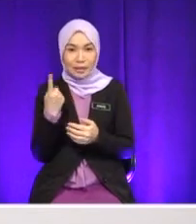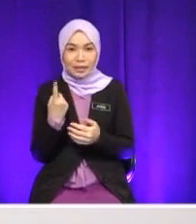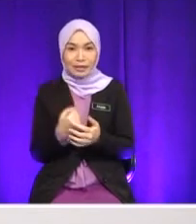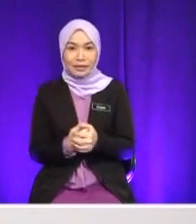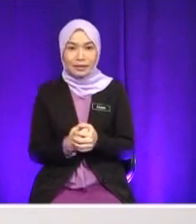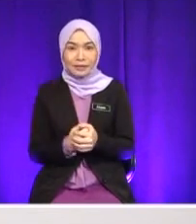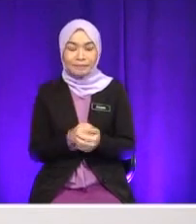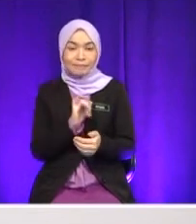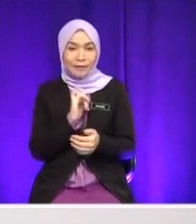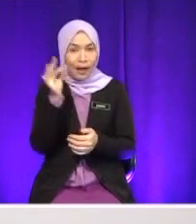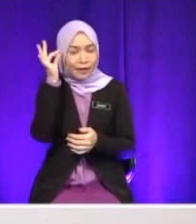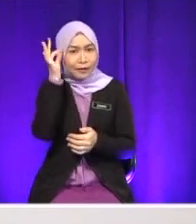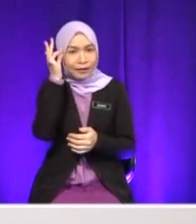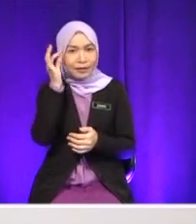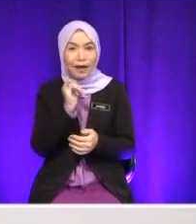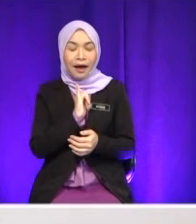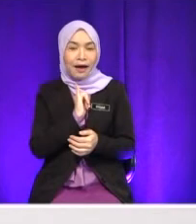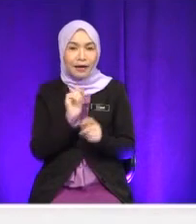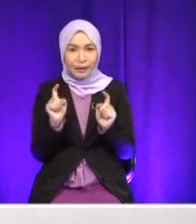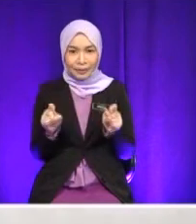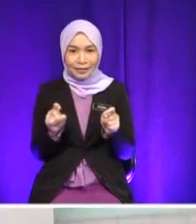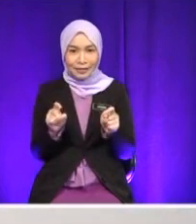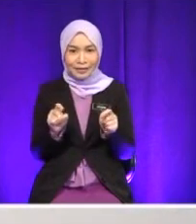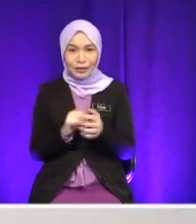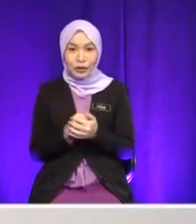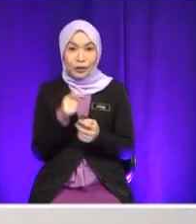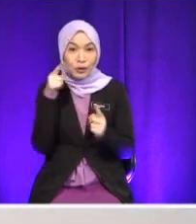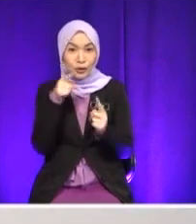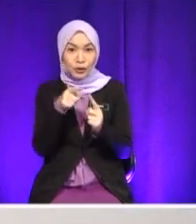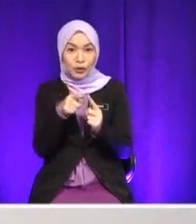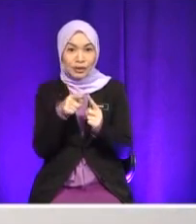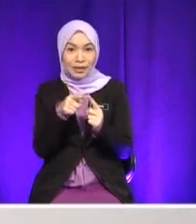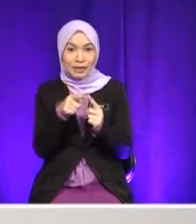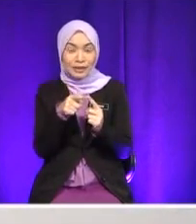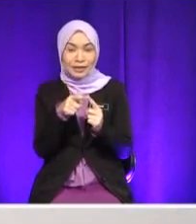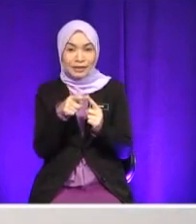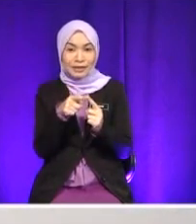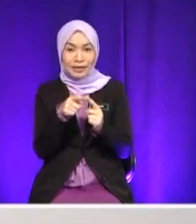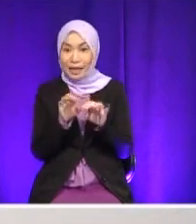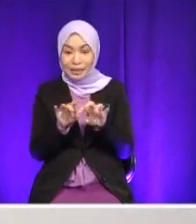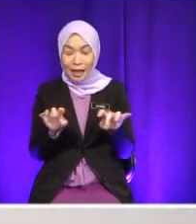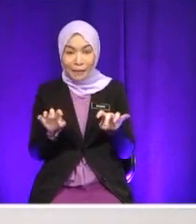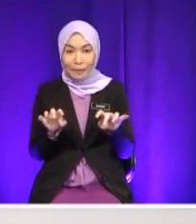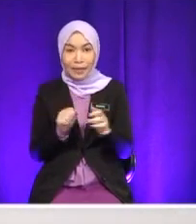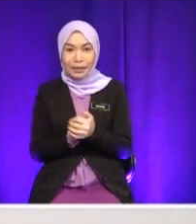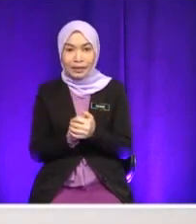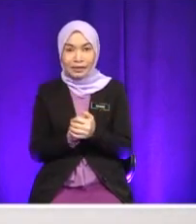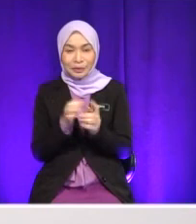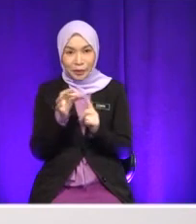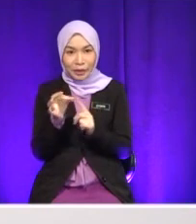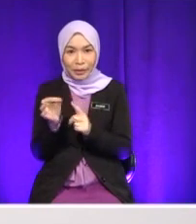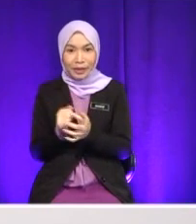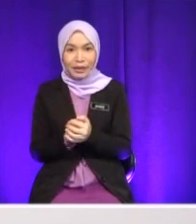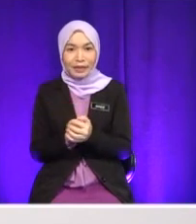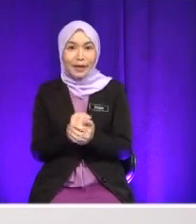visiting websites. I just need to type a sentence in the search column, and about hundreds and more information will come